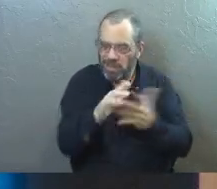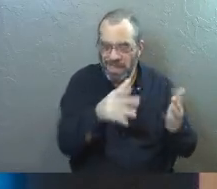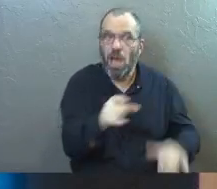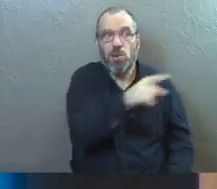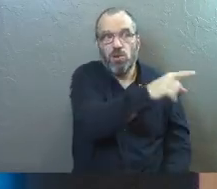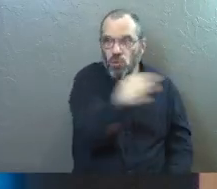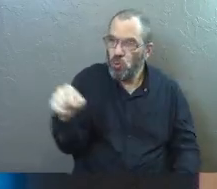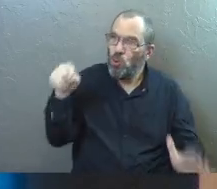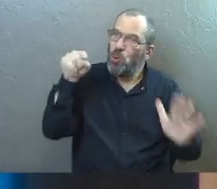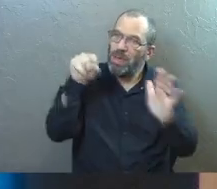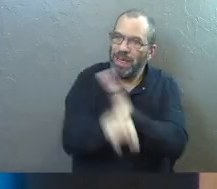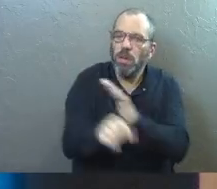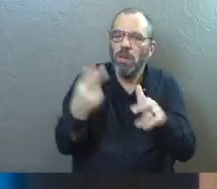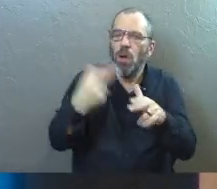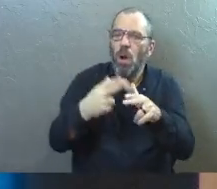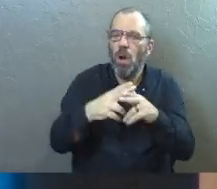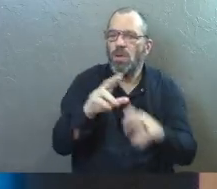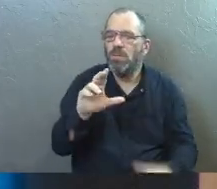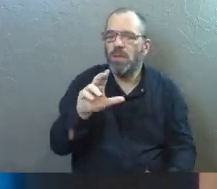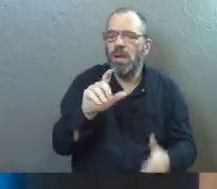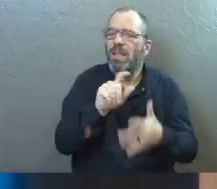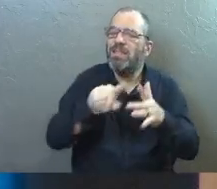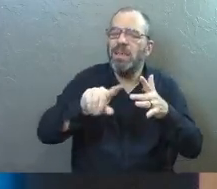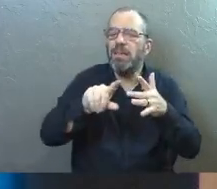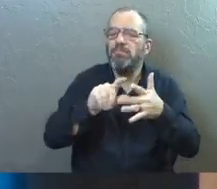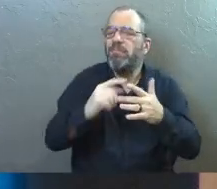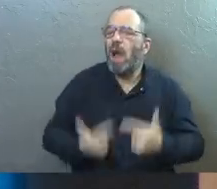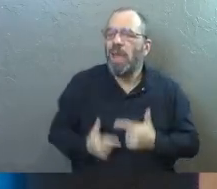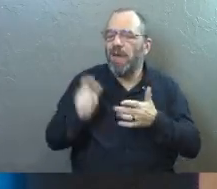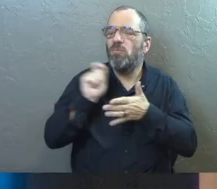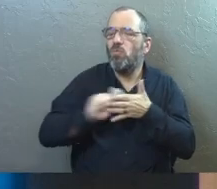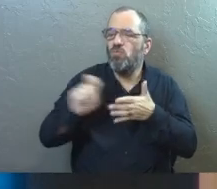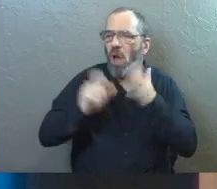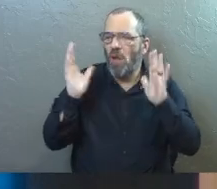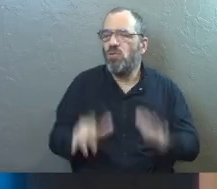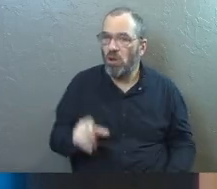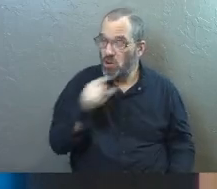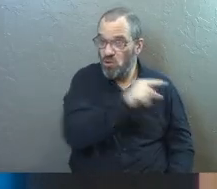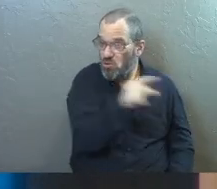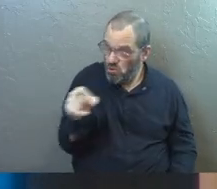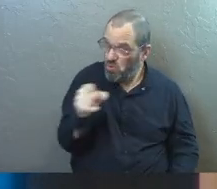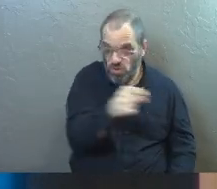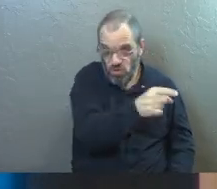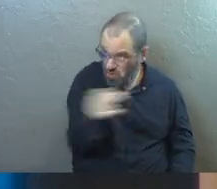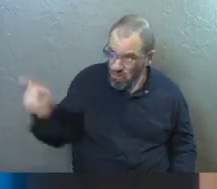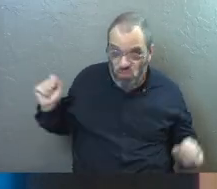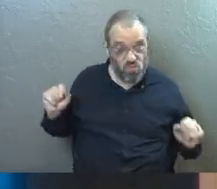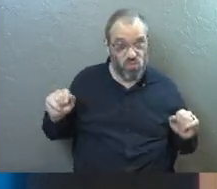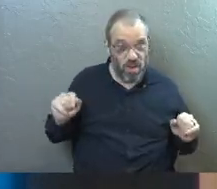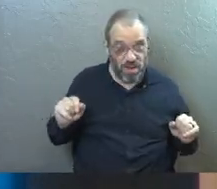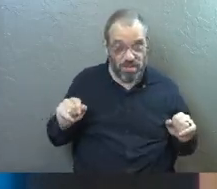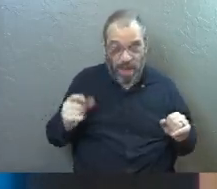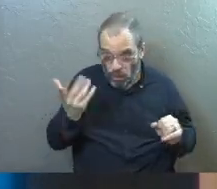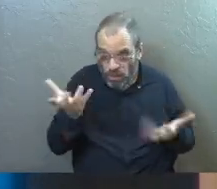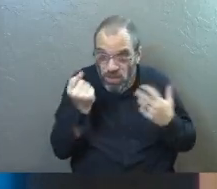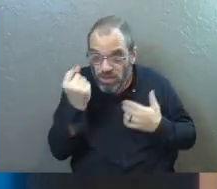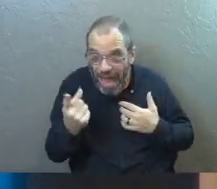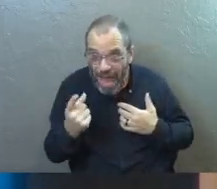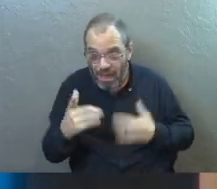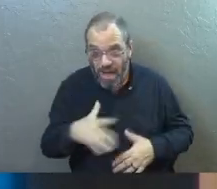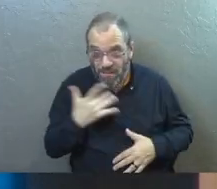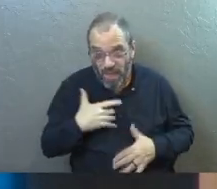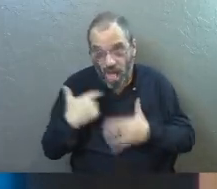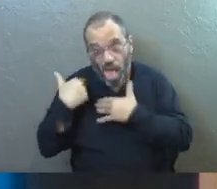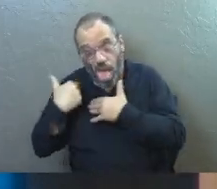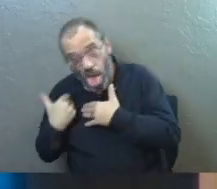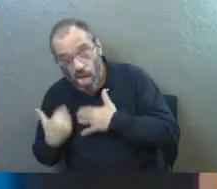You killed the author of life, and you need to be aware of that. That's what he's saying to them. You guys did this. You need to see that. You need to feel the